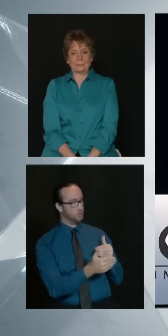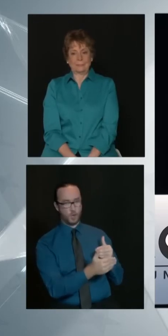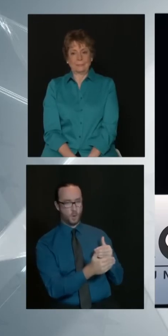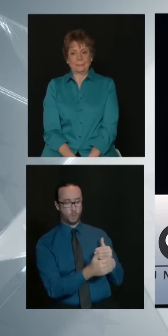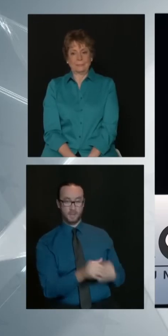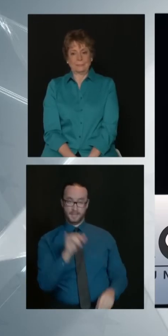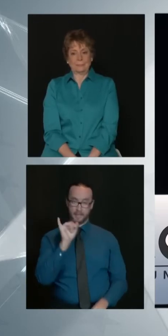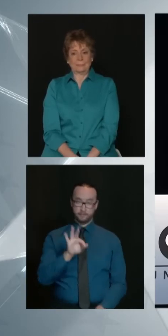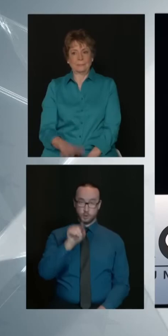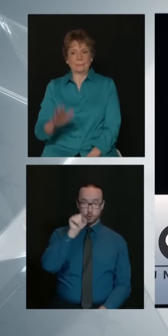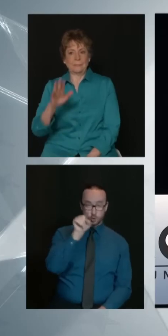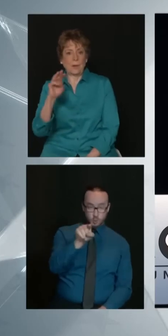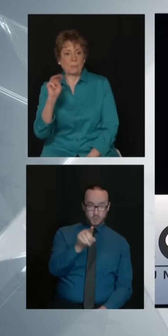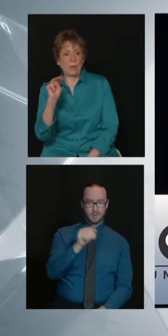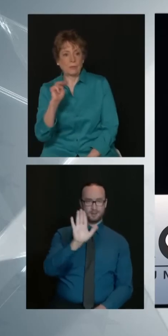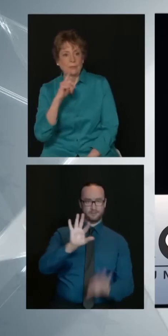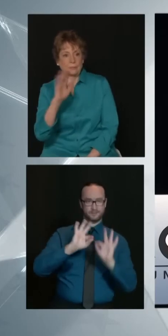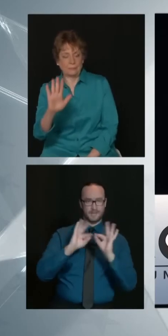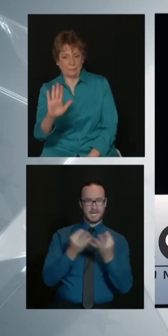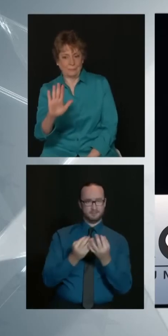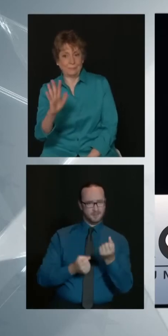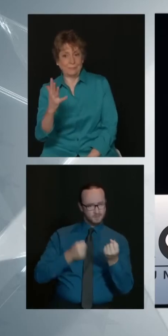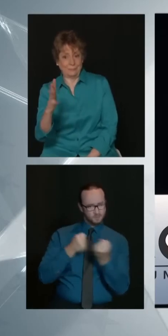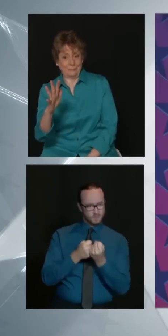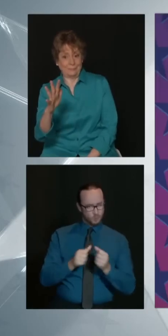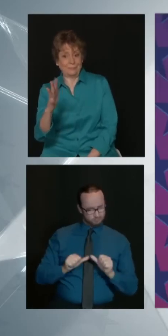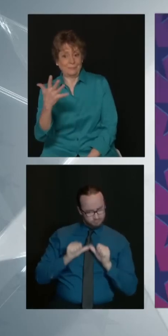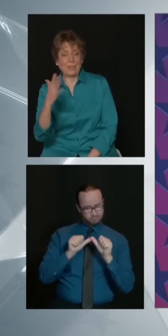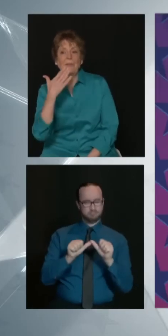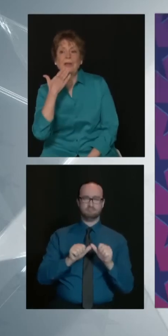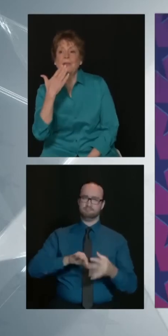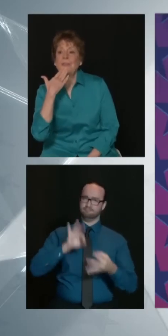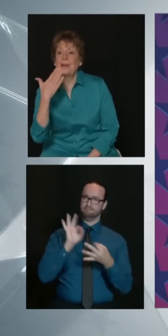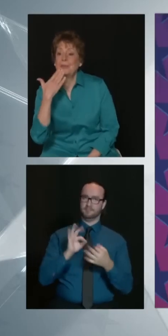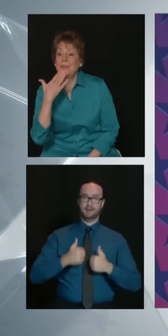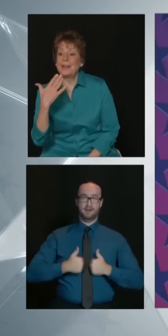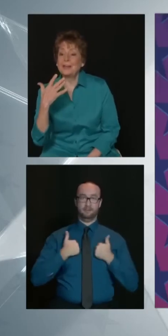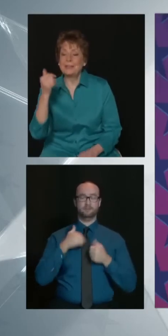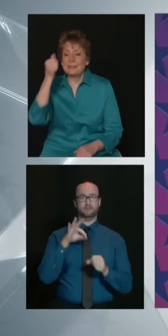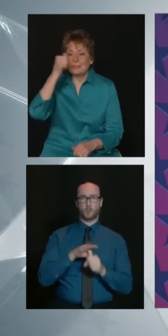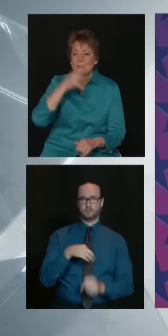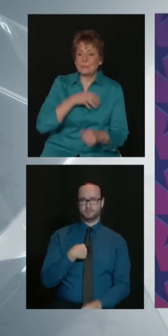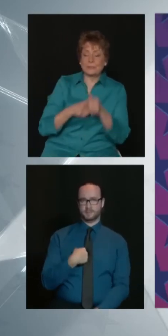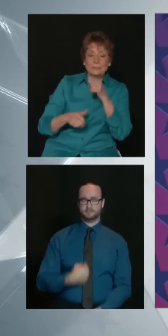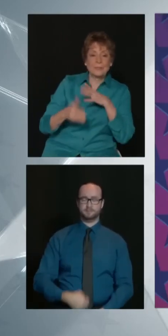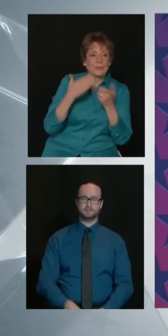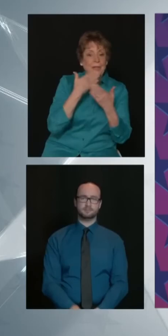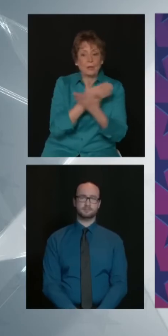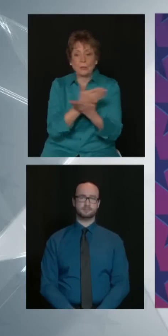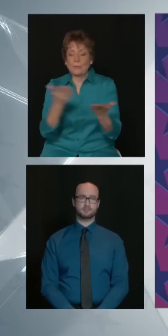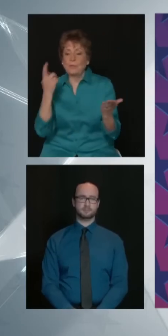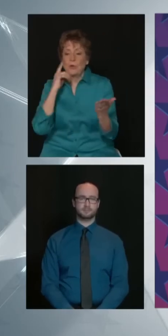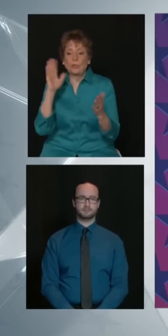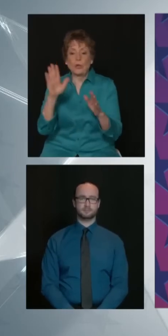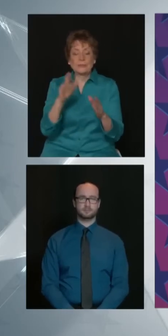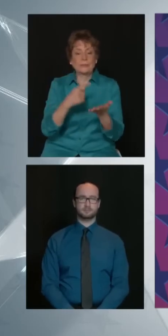can go in the right direction. Thank you, sir. Thank you, gentlemen. Thank you all for the debate. We appreciate it.